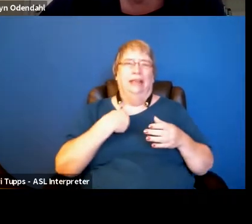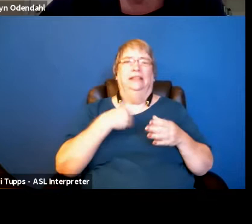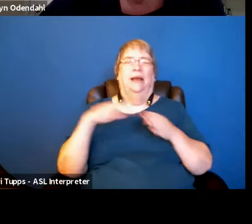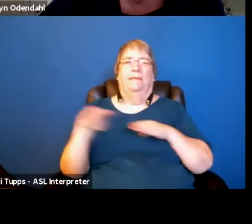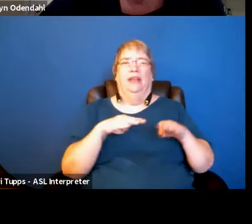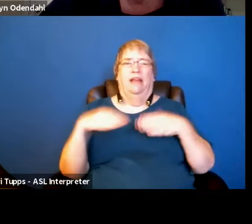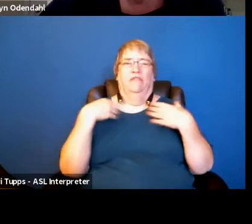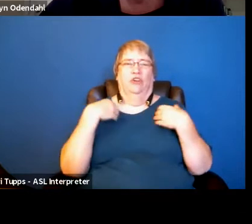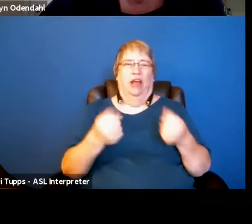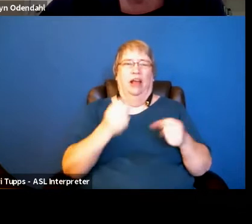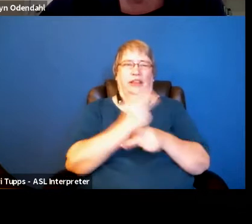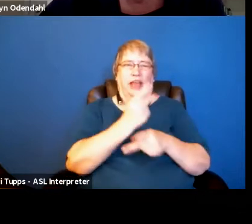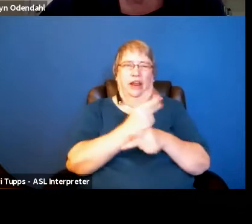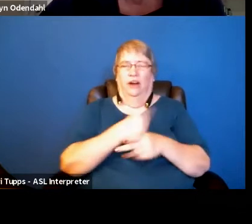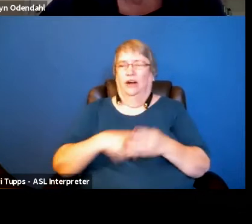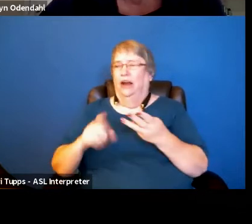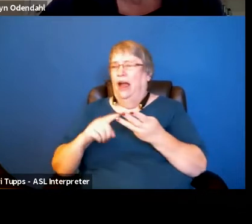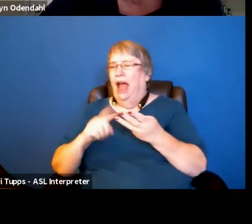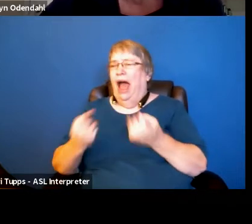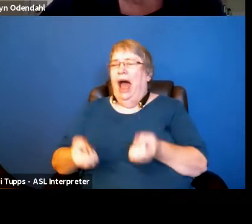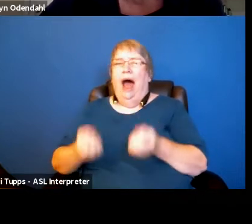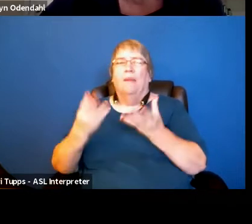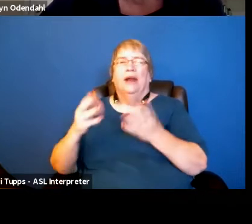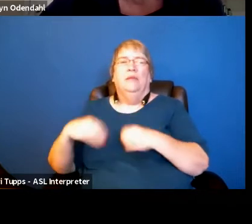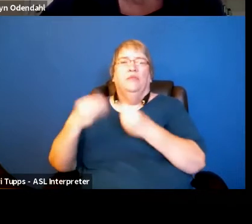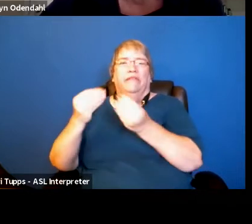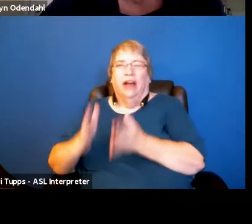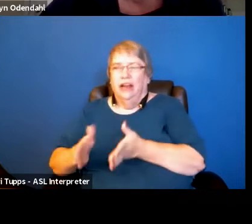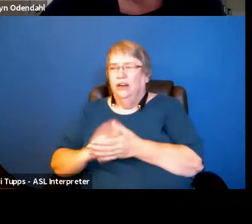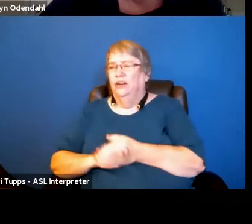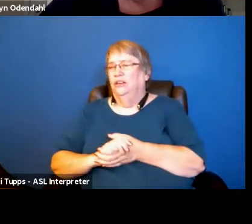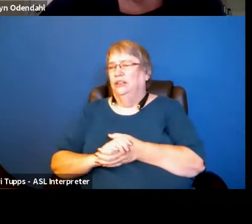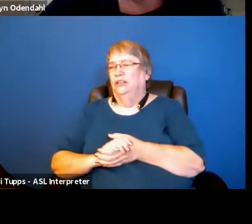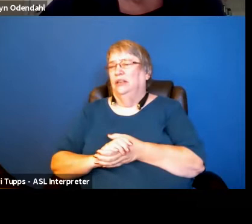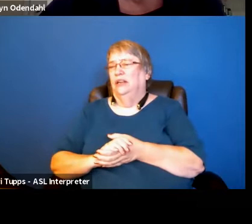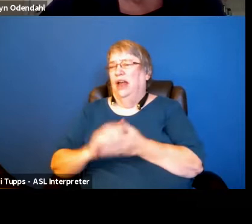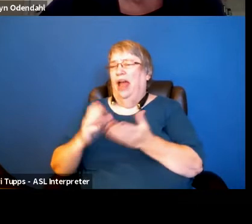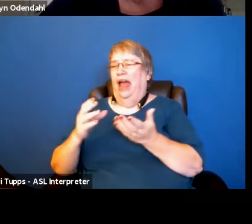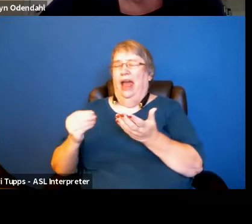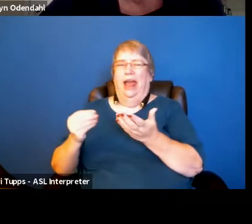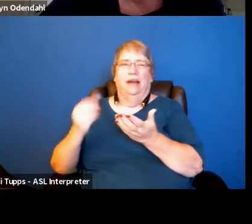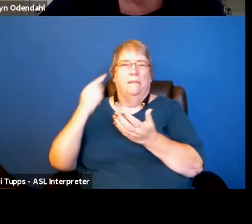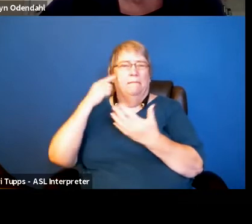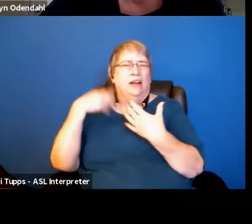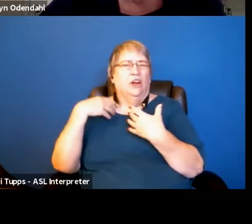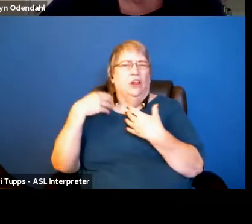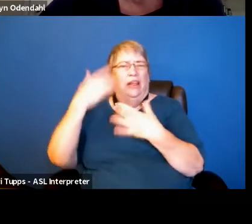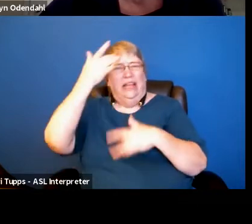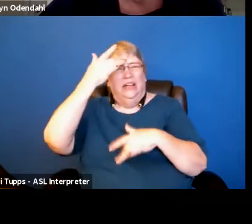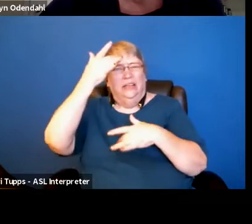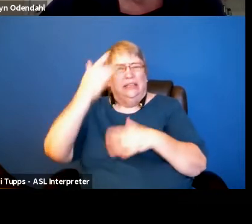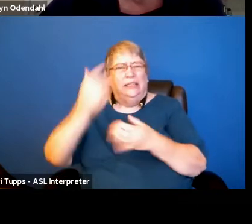health providers who serve that population, prevalence data with regard to mental illness and substance